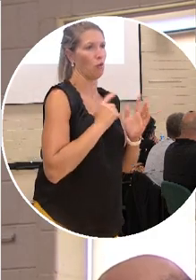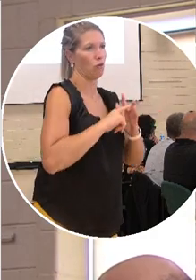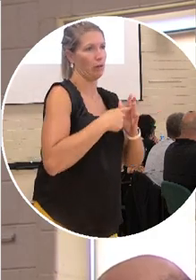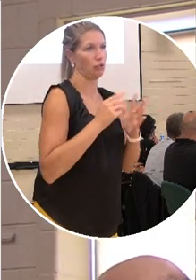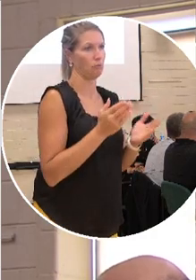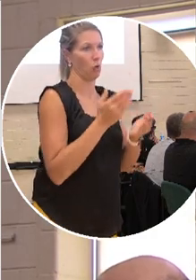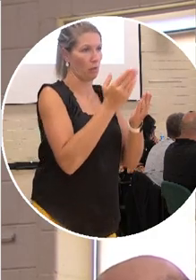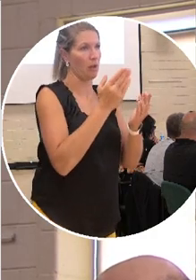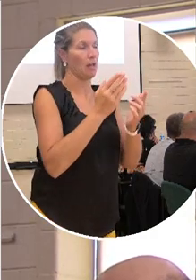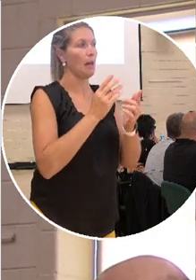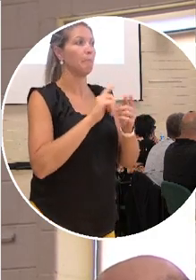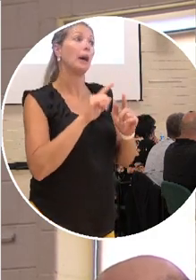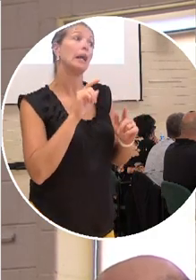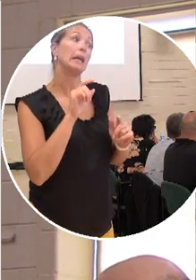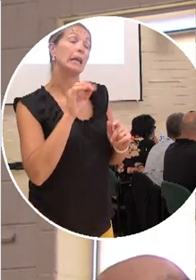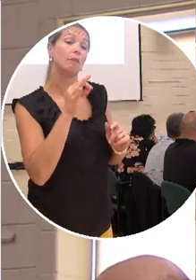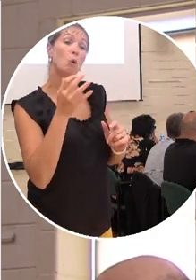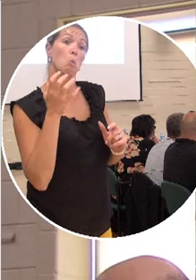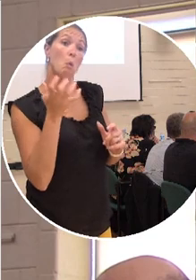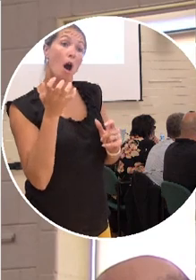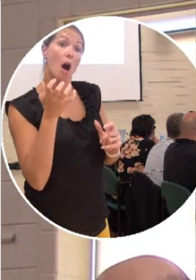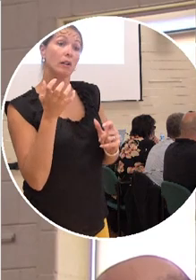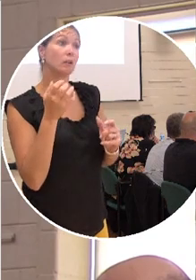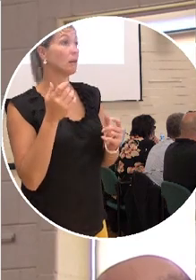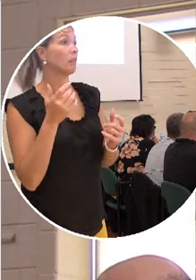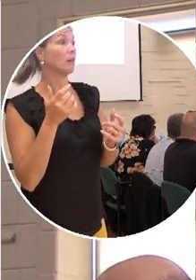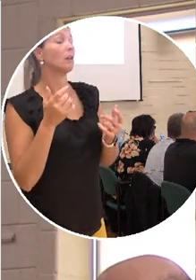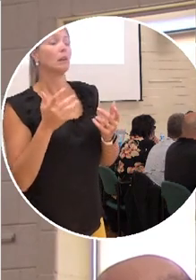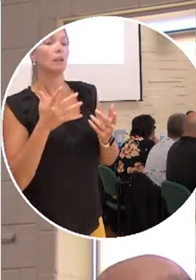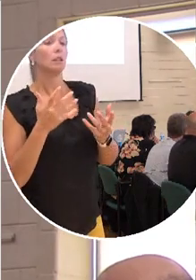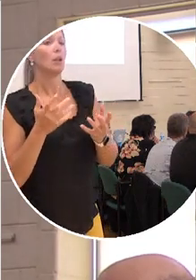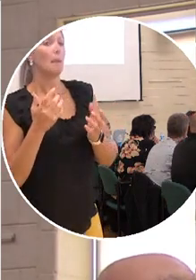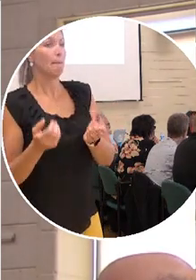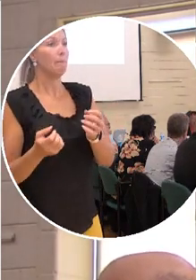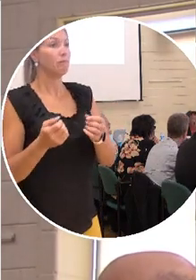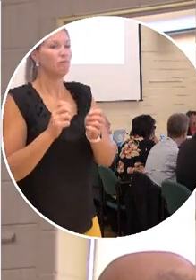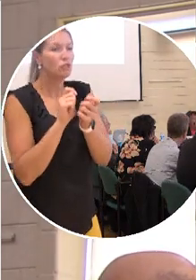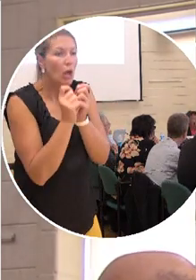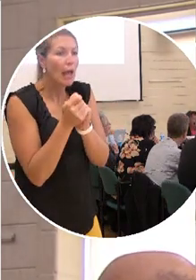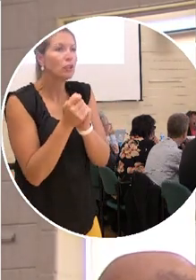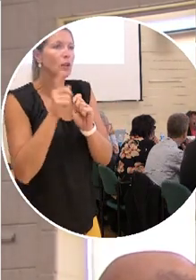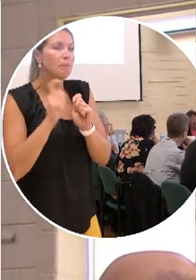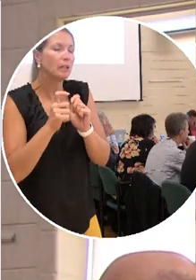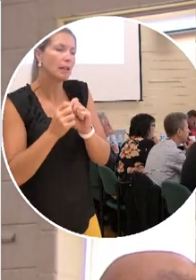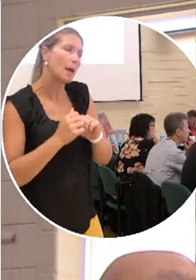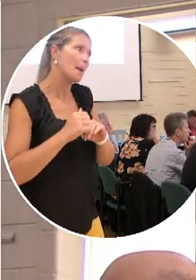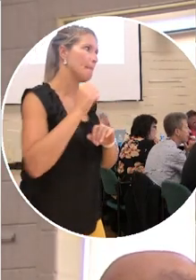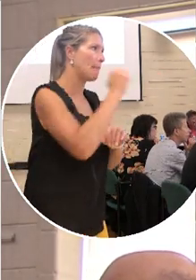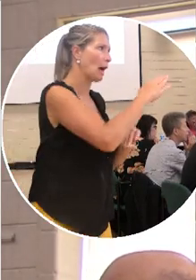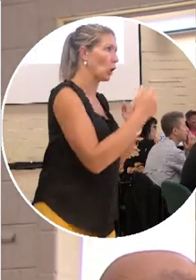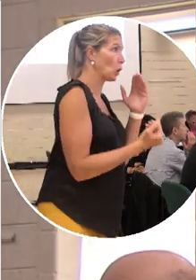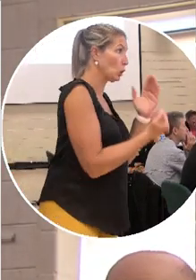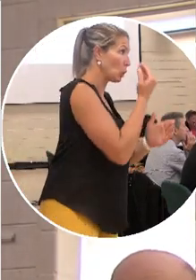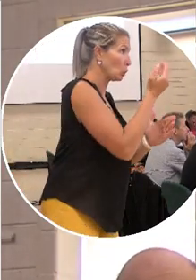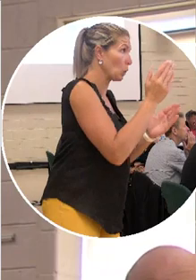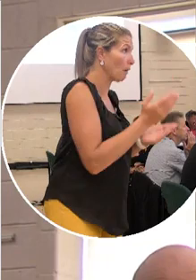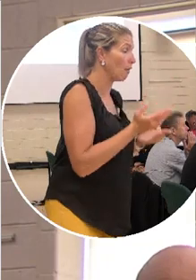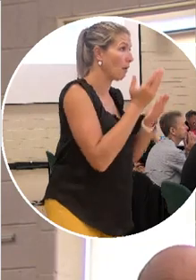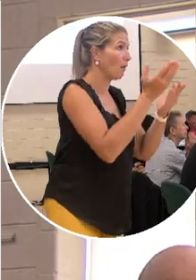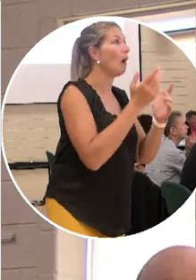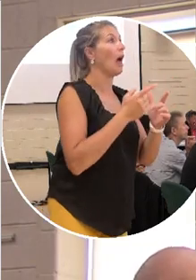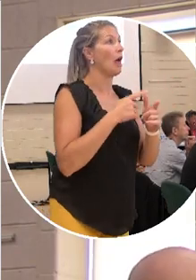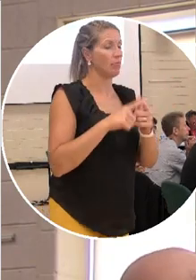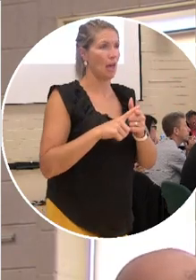forward, we have to allow them to do it. If not, we're not following parliamentary procedure. Can we go through Go to the